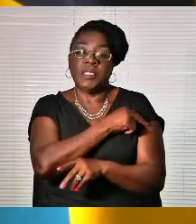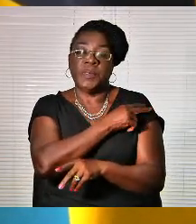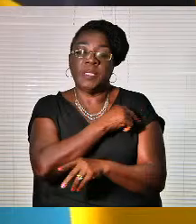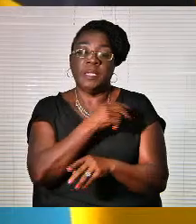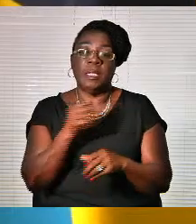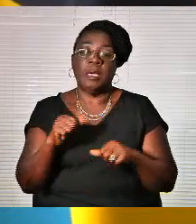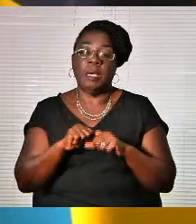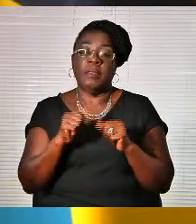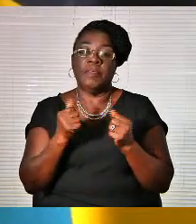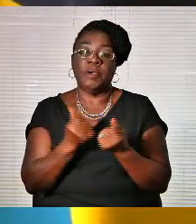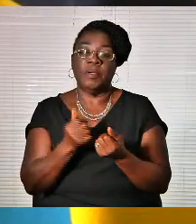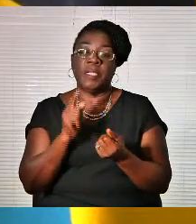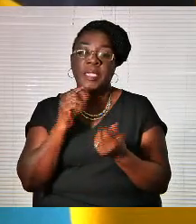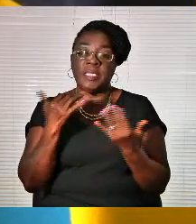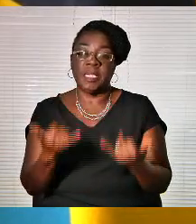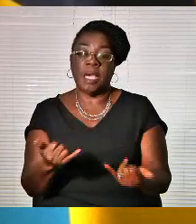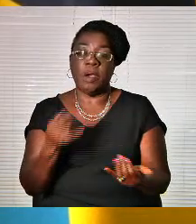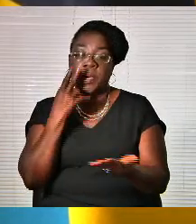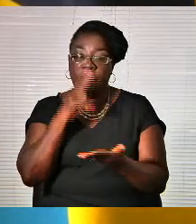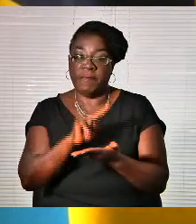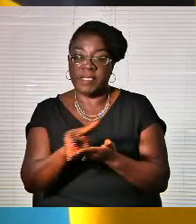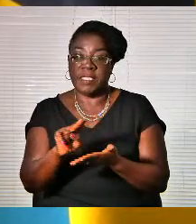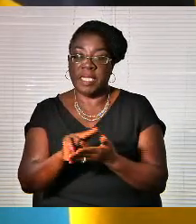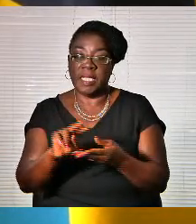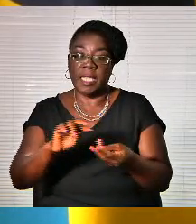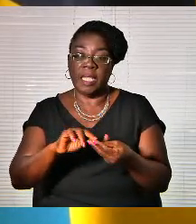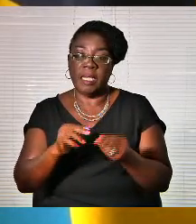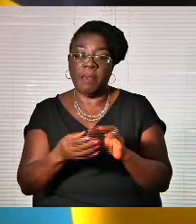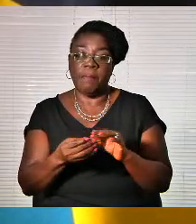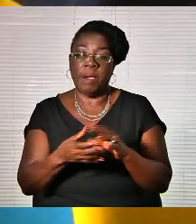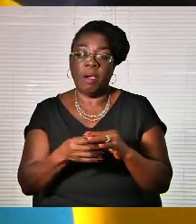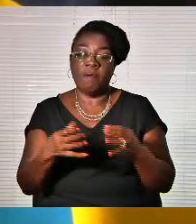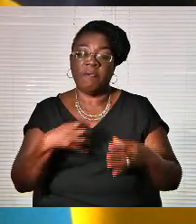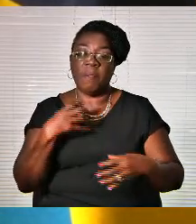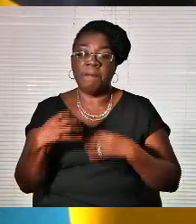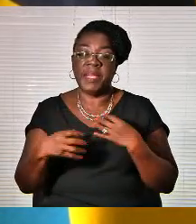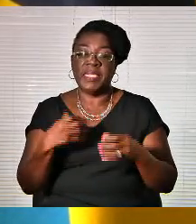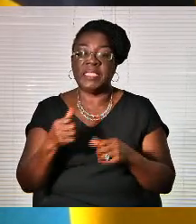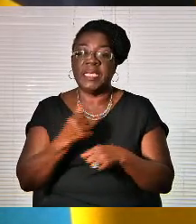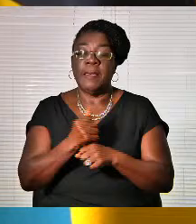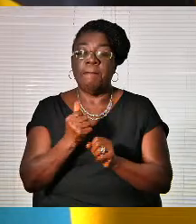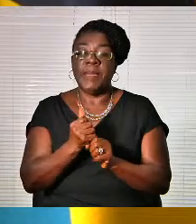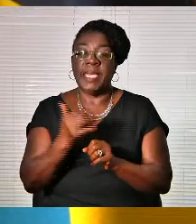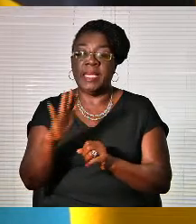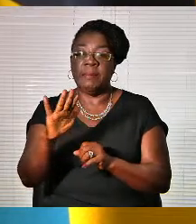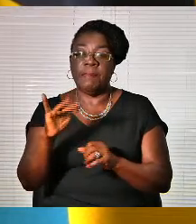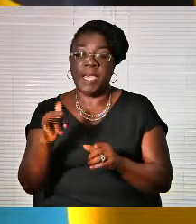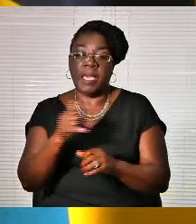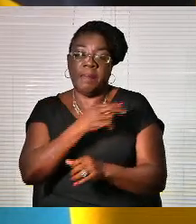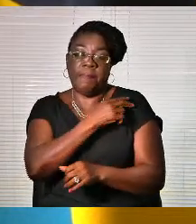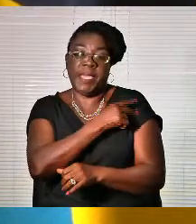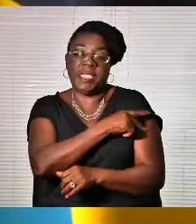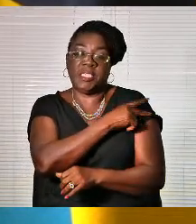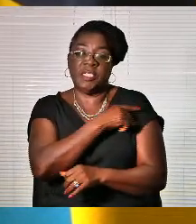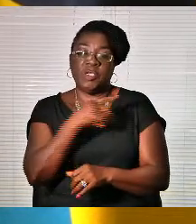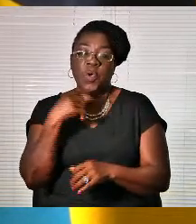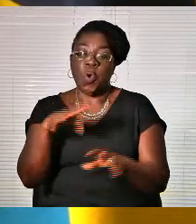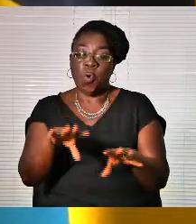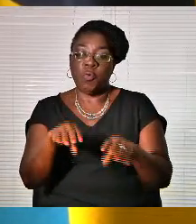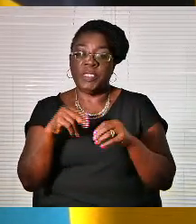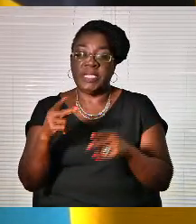at present investigating a number of claims made by patients who receive care at our